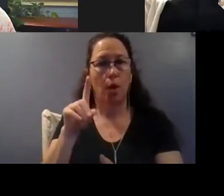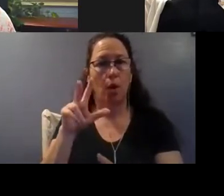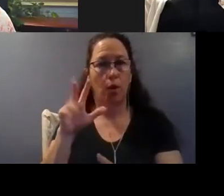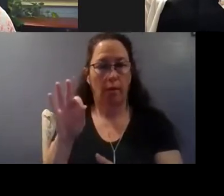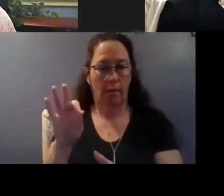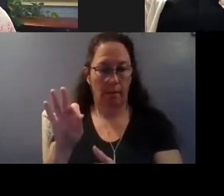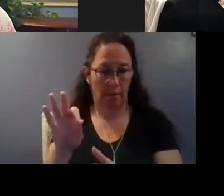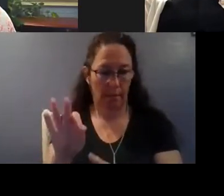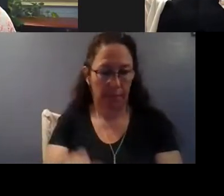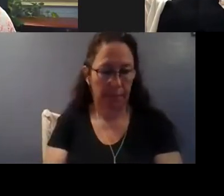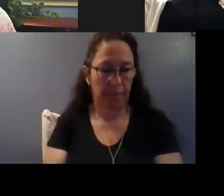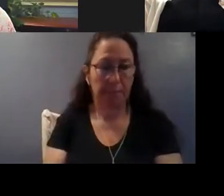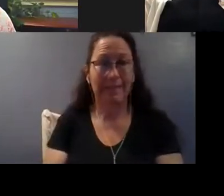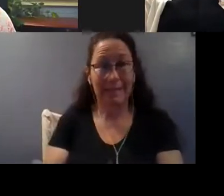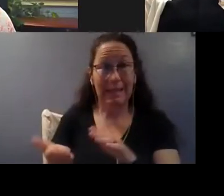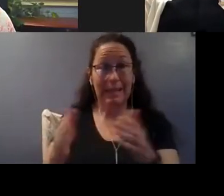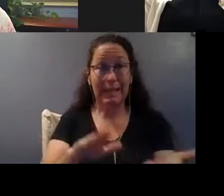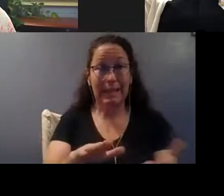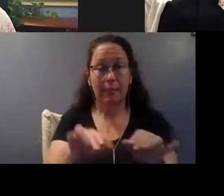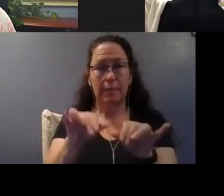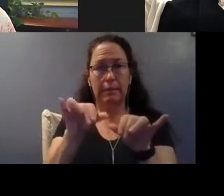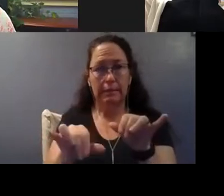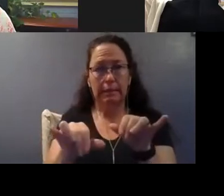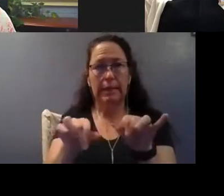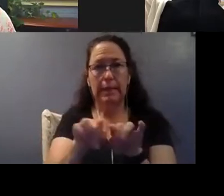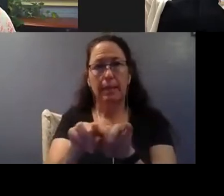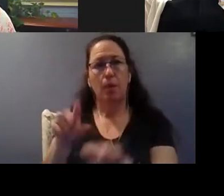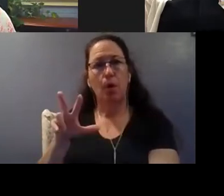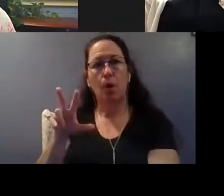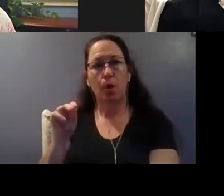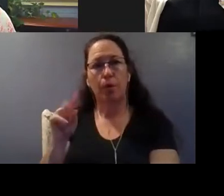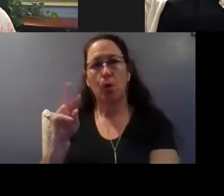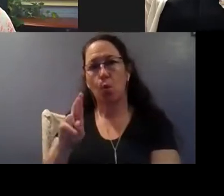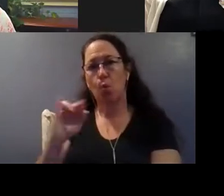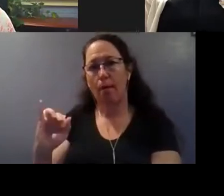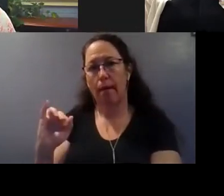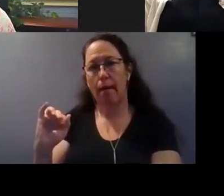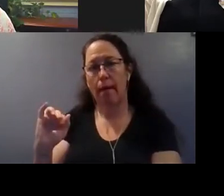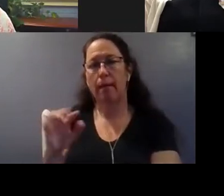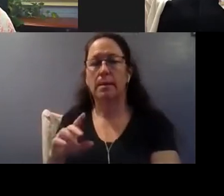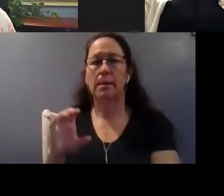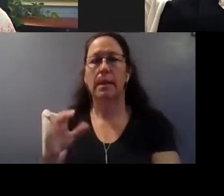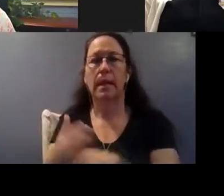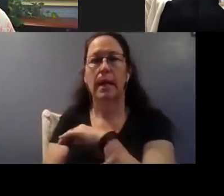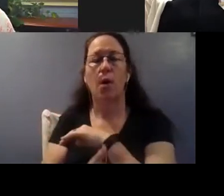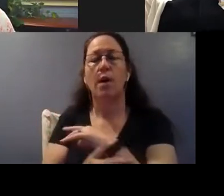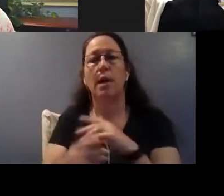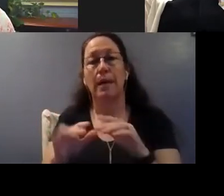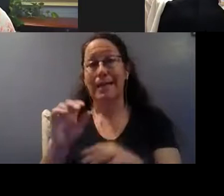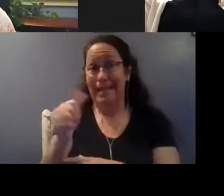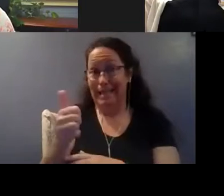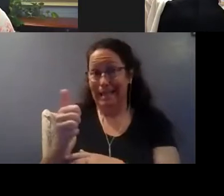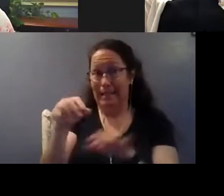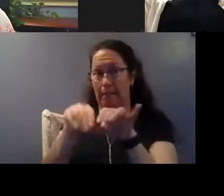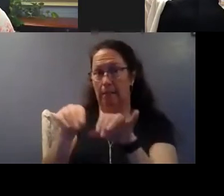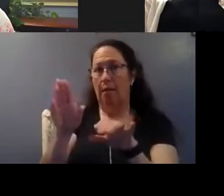1,139. Deaths still stand at 30 for Rock Island County, and 10 patients are currently hospitalized in